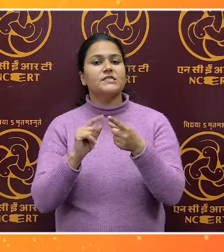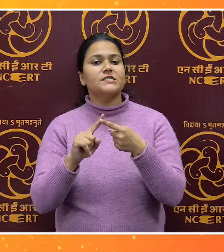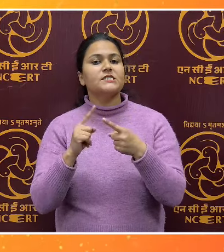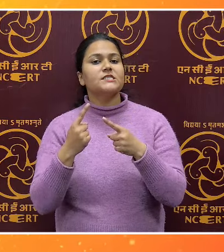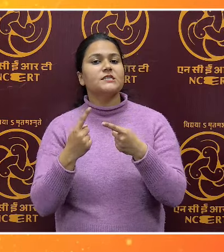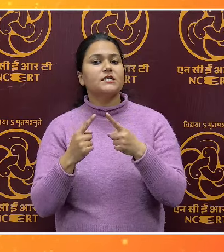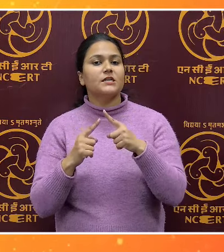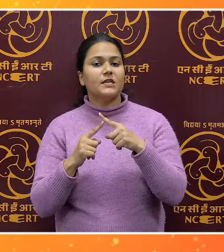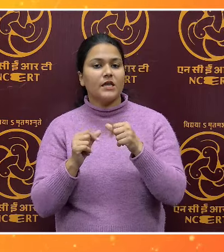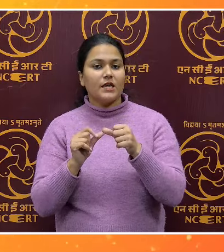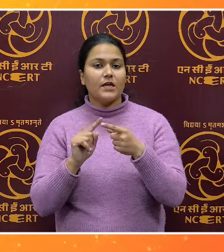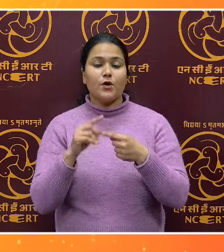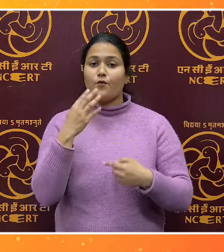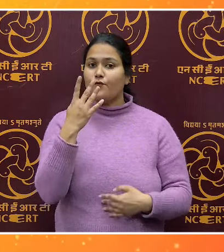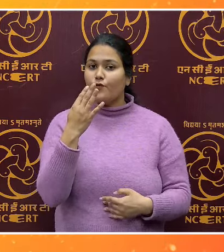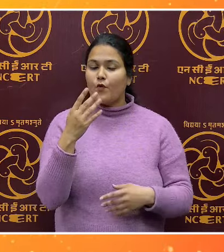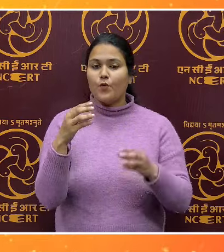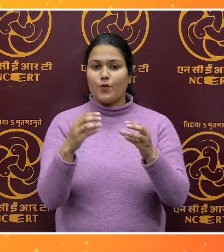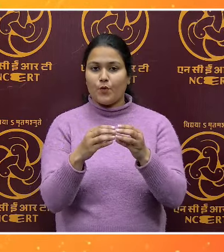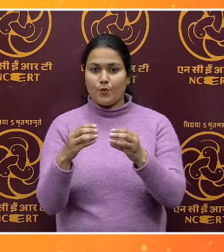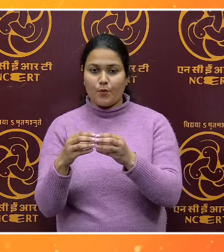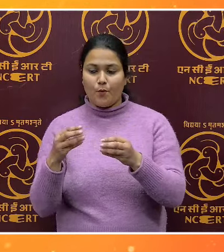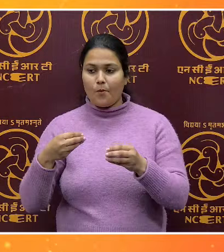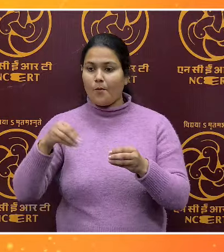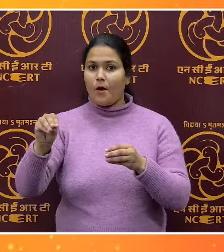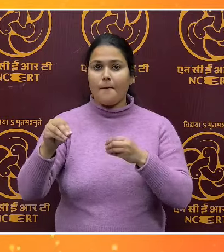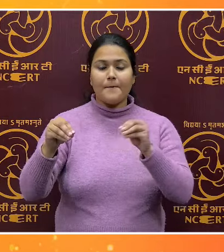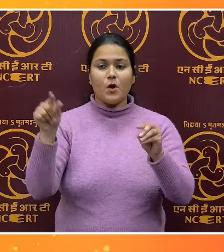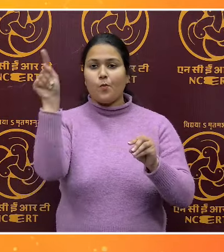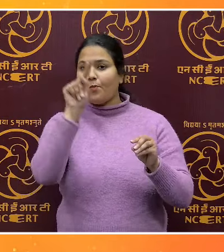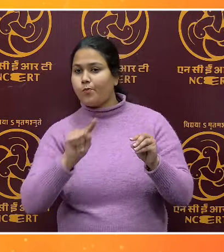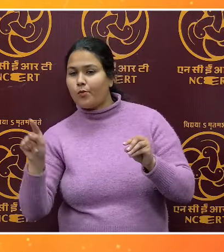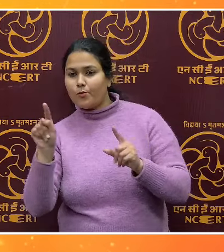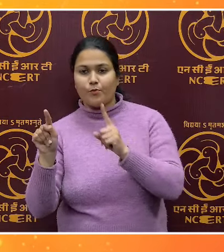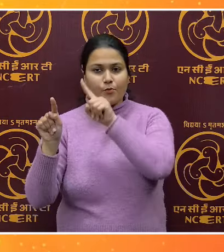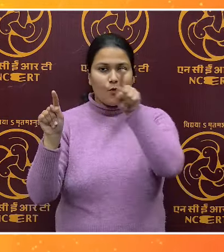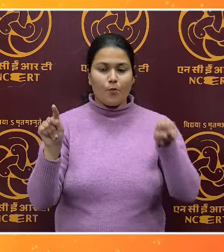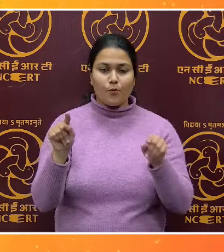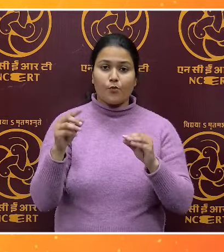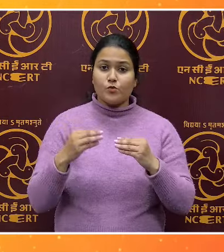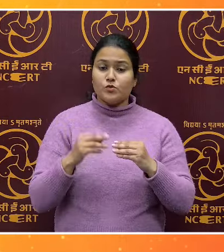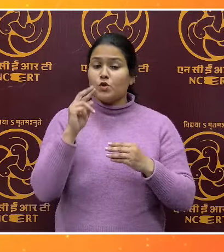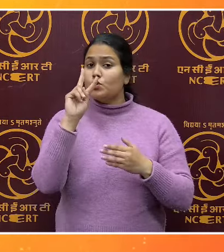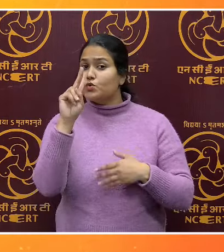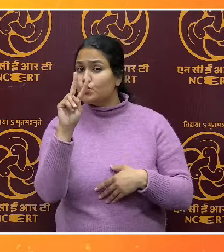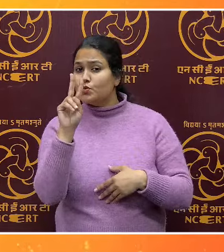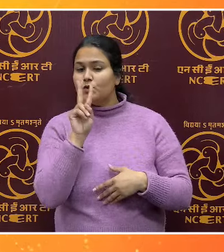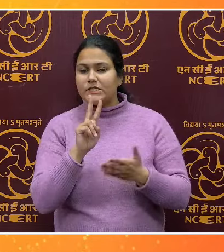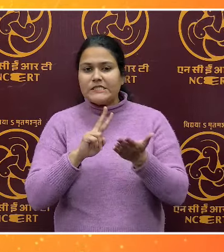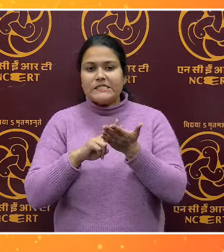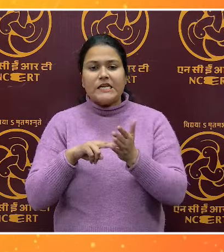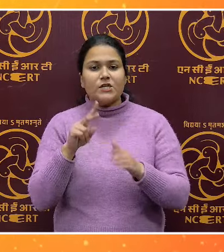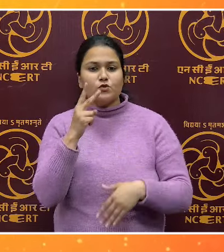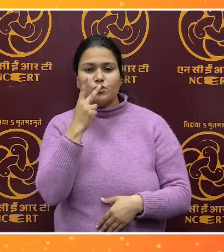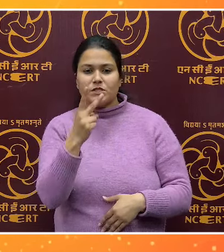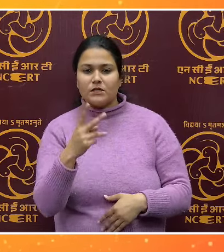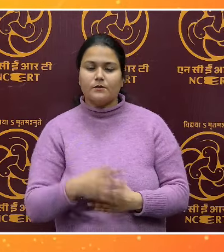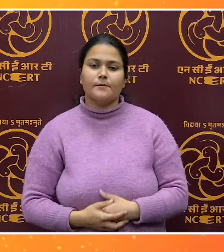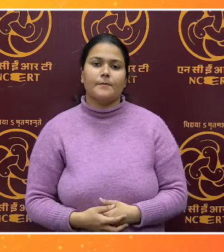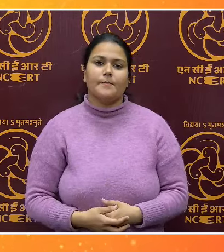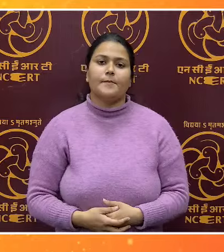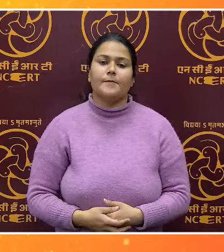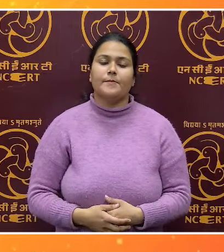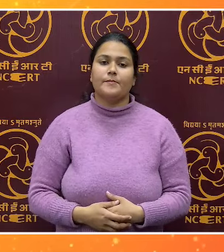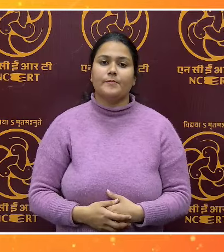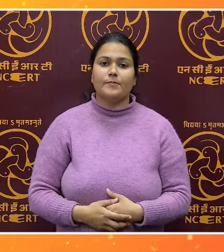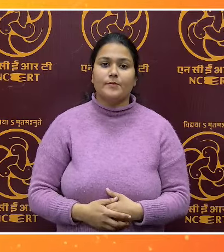4 acetate groups, that to be donate electrons, and 2 nitrogen atom also present in there. So,